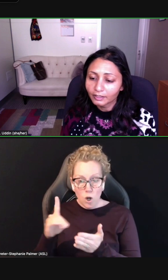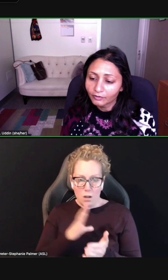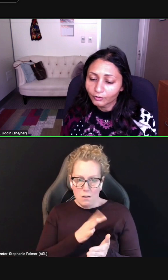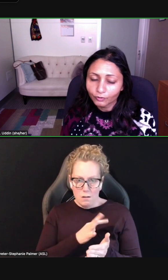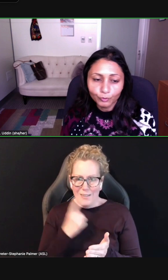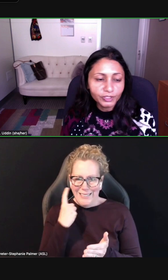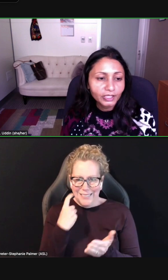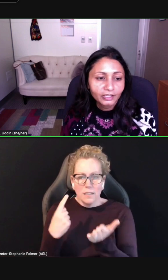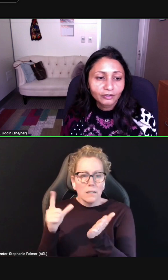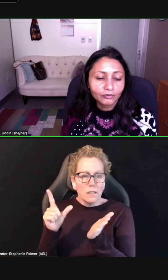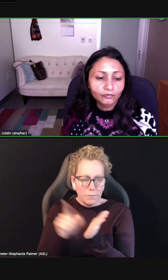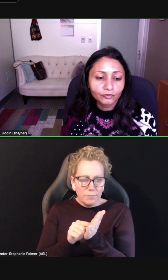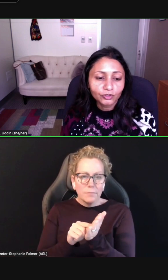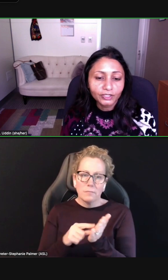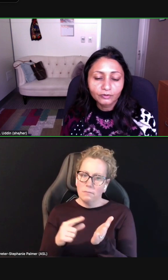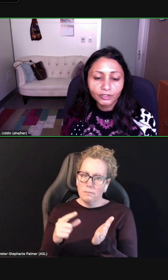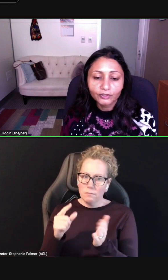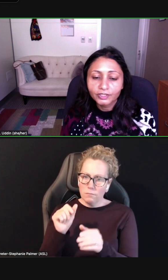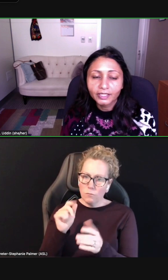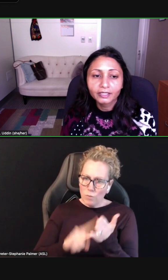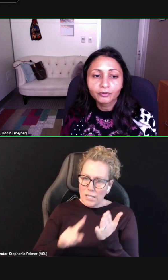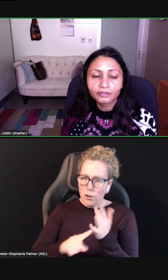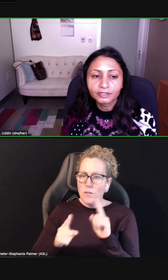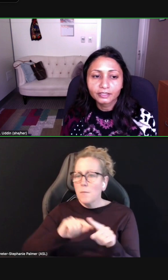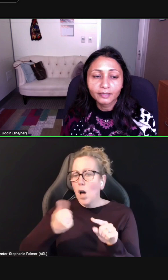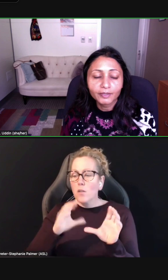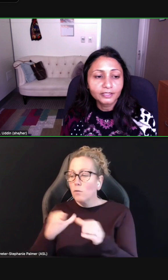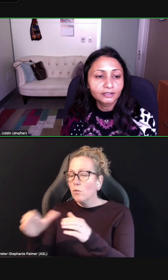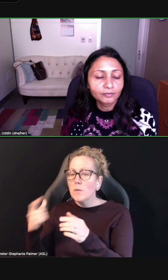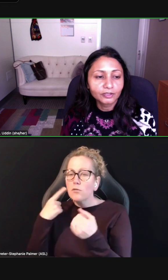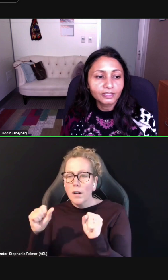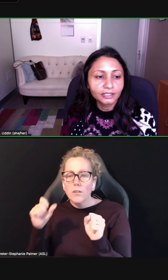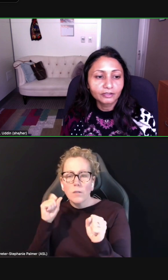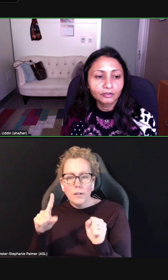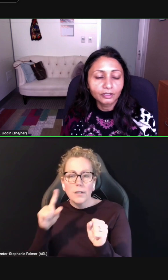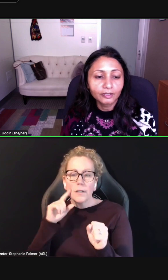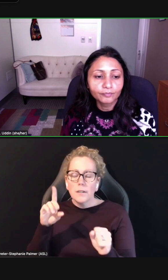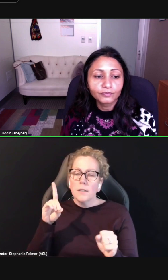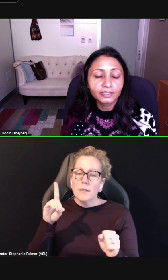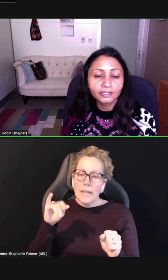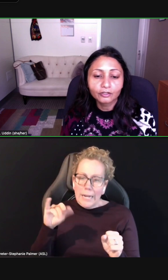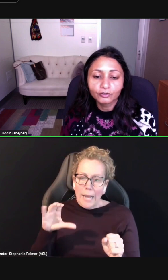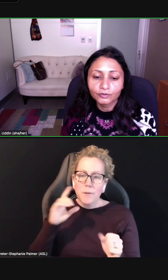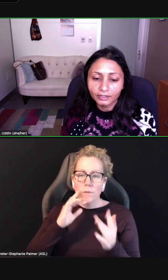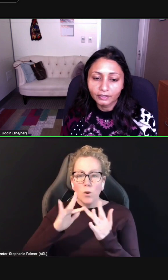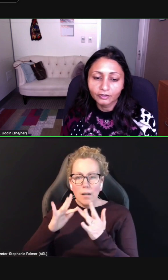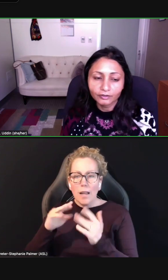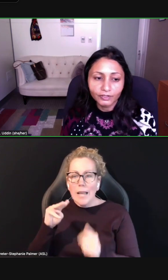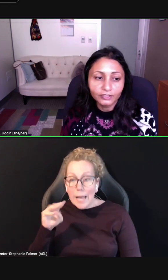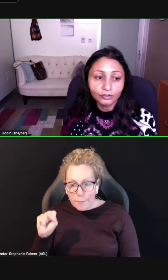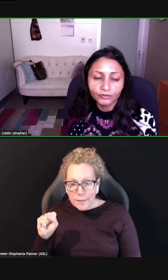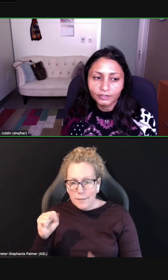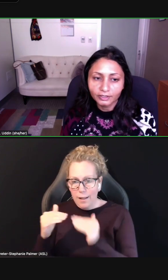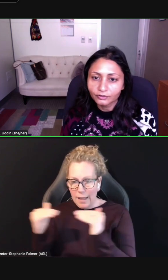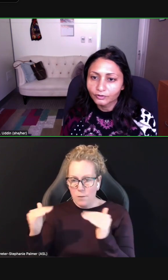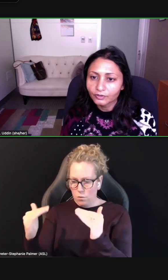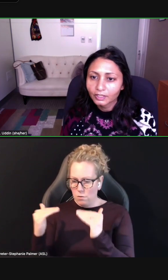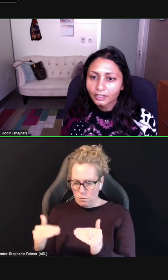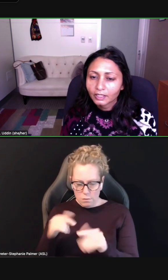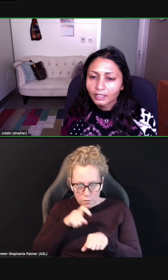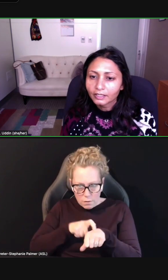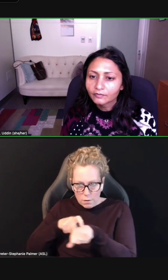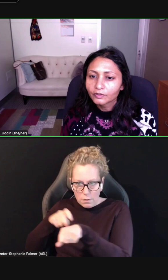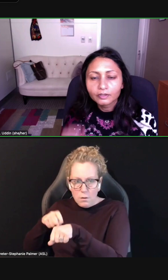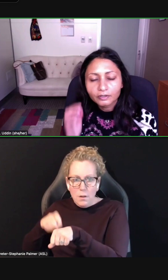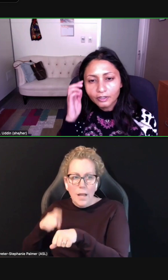by other groups who have tried to understand network dynamics at the millisecond scale using a lot of these surface